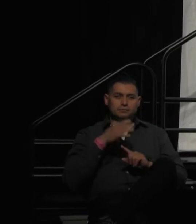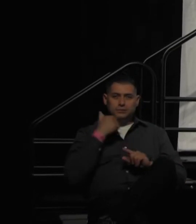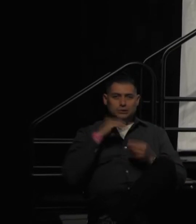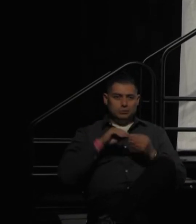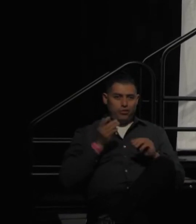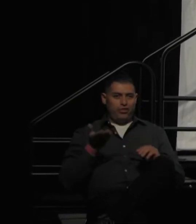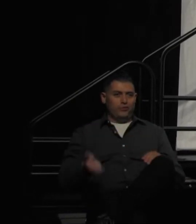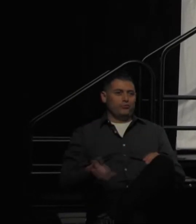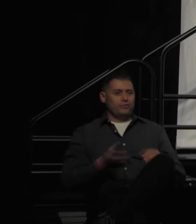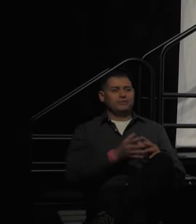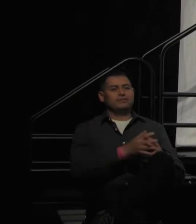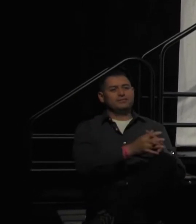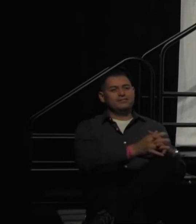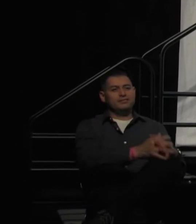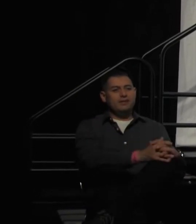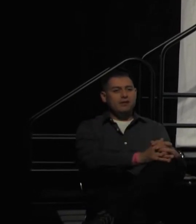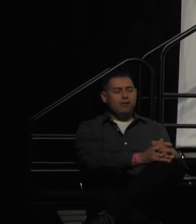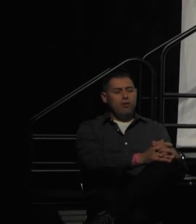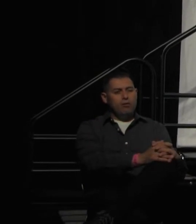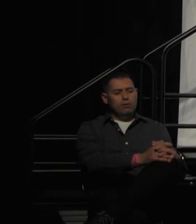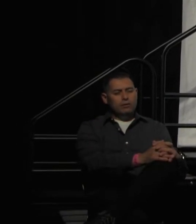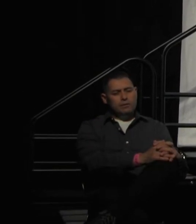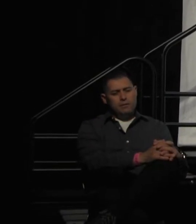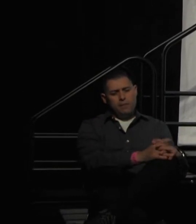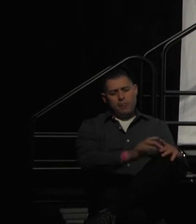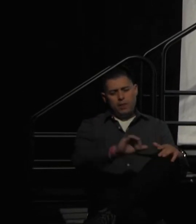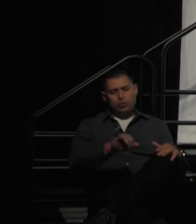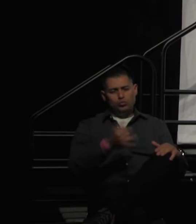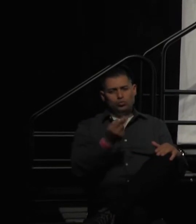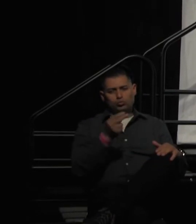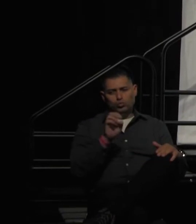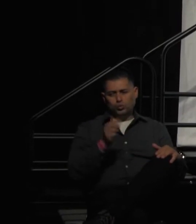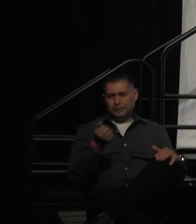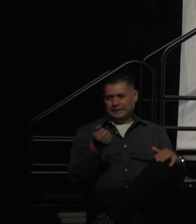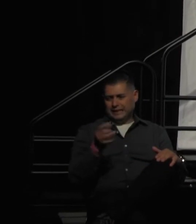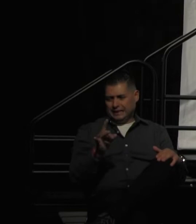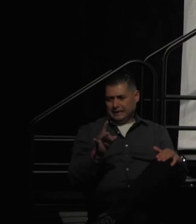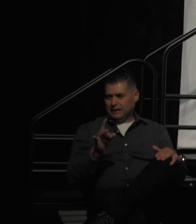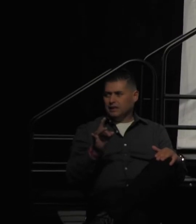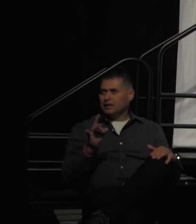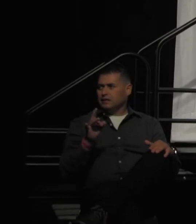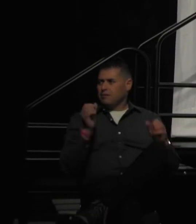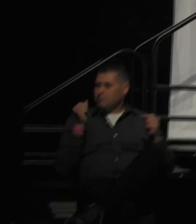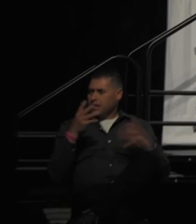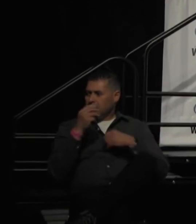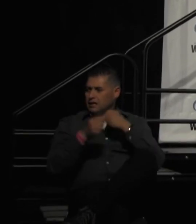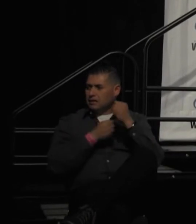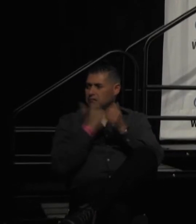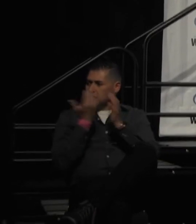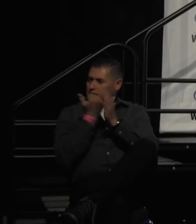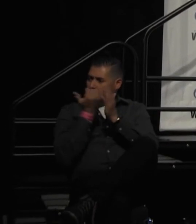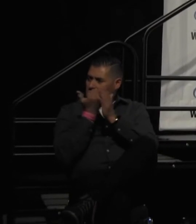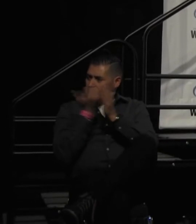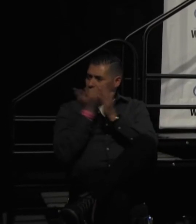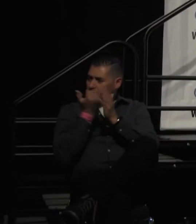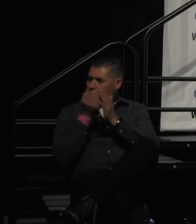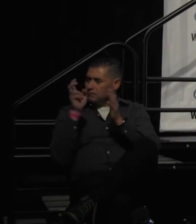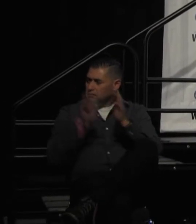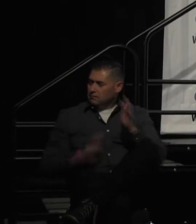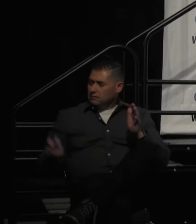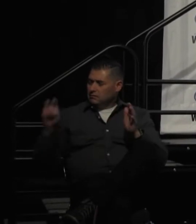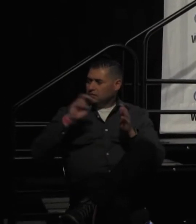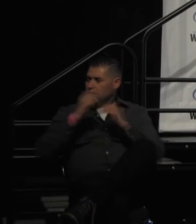And we opened June 18th. I've been collecting for a lot of years and traveling the collection all around the